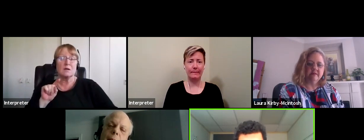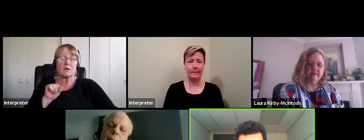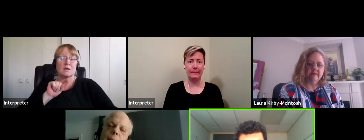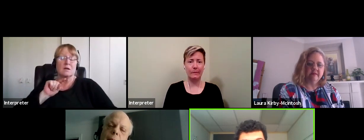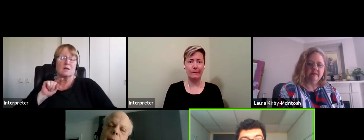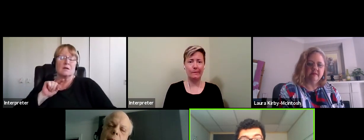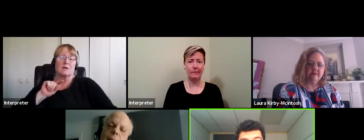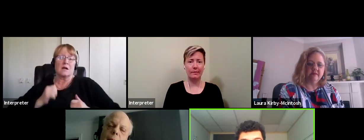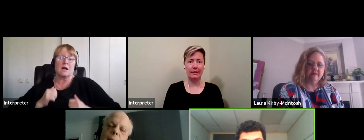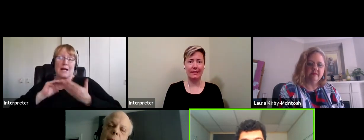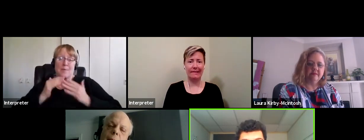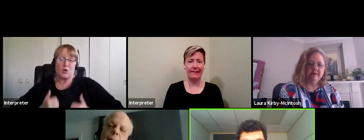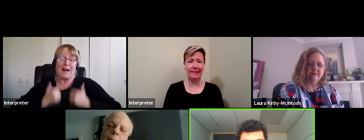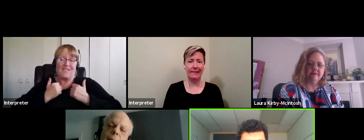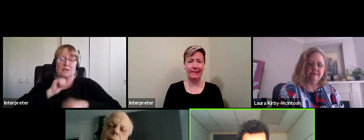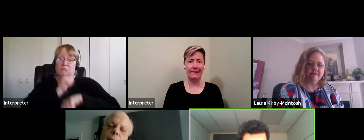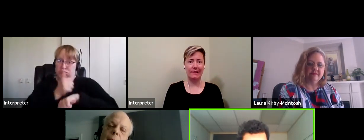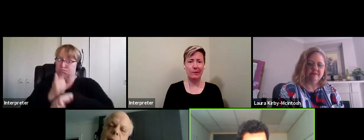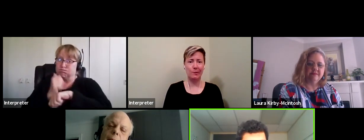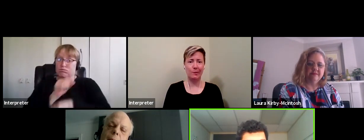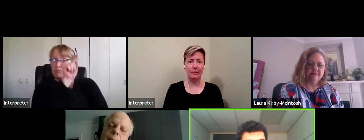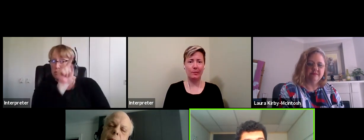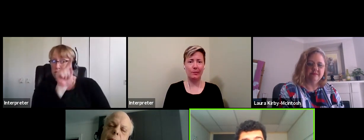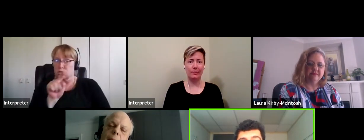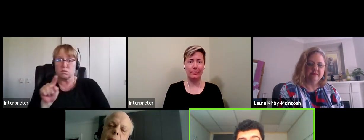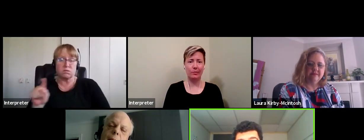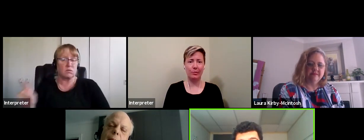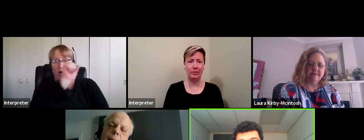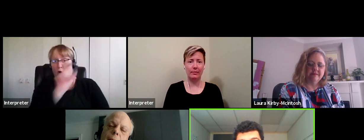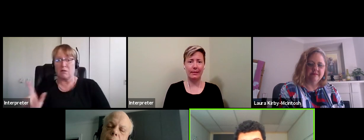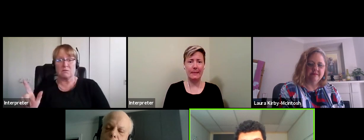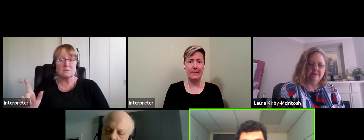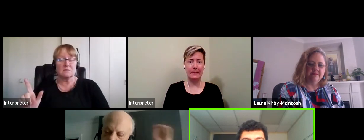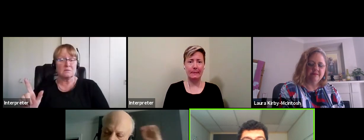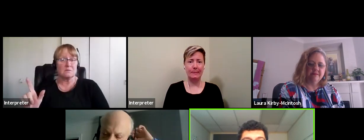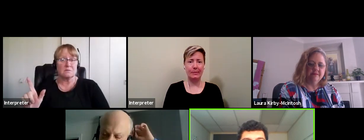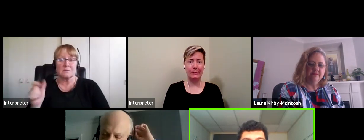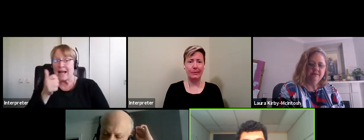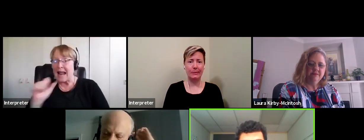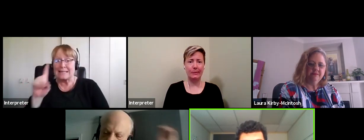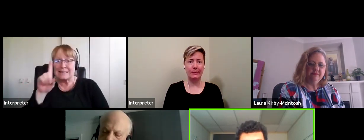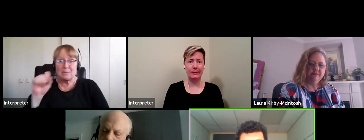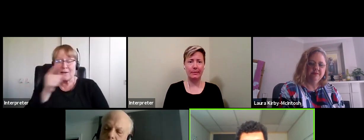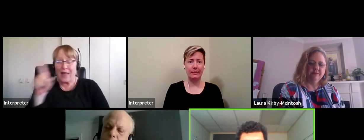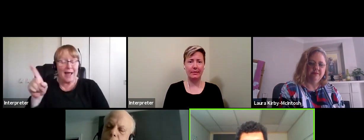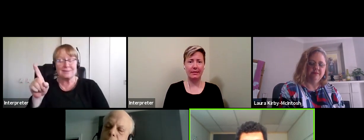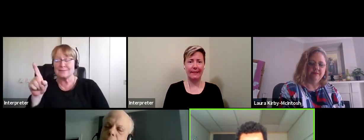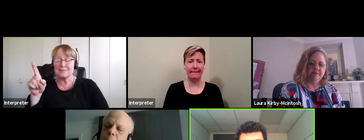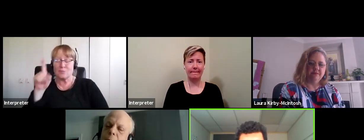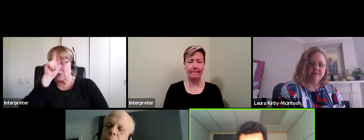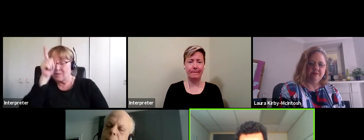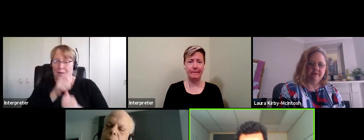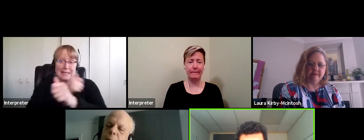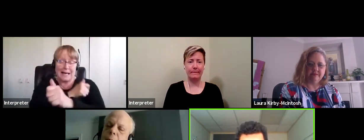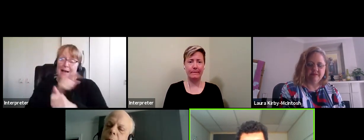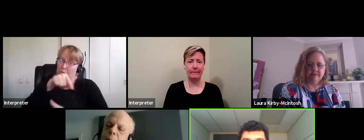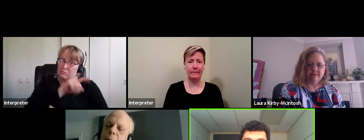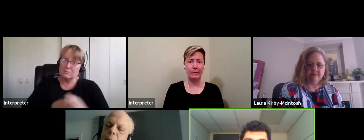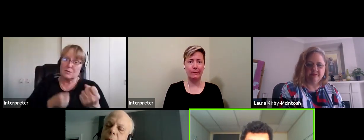town, hamlet, big and small, there's a version of our organization supporting people with disabilities. Many of us support people in